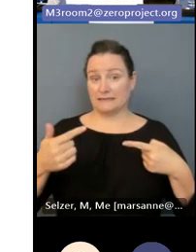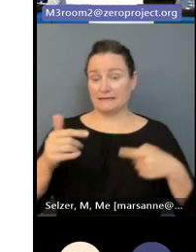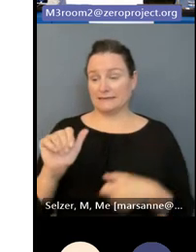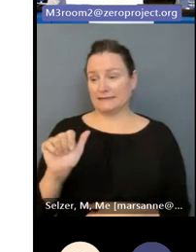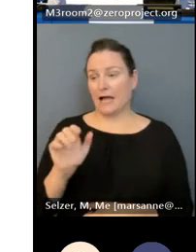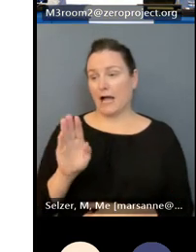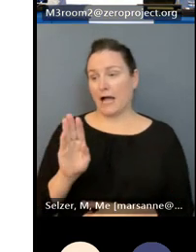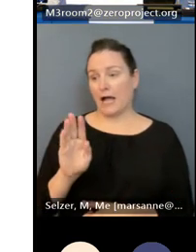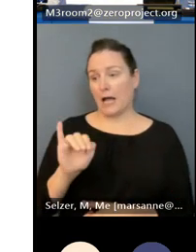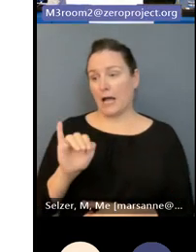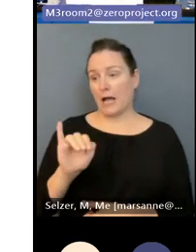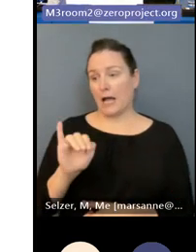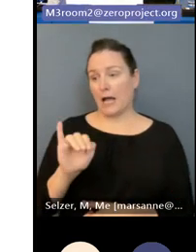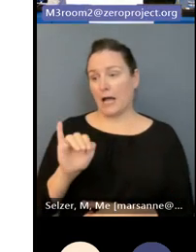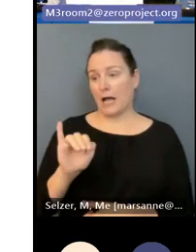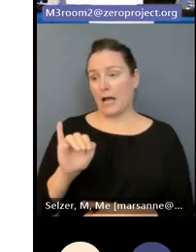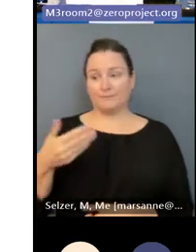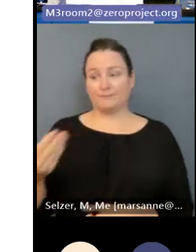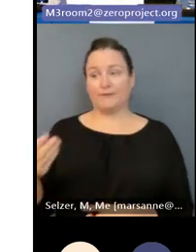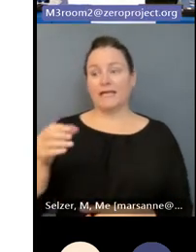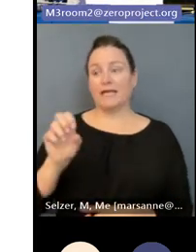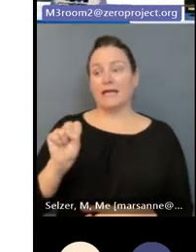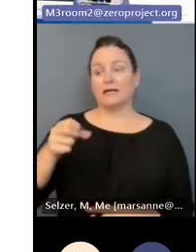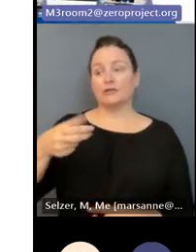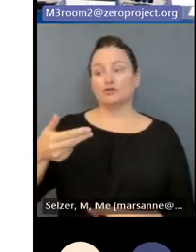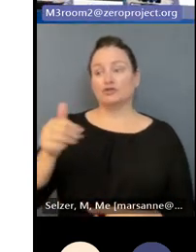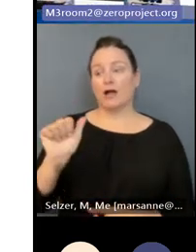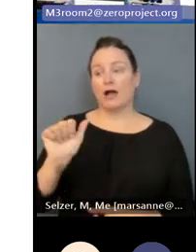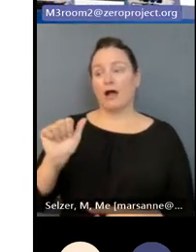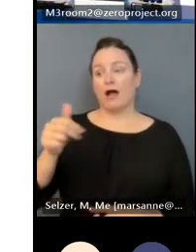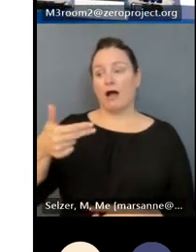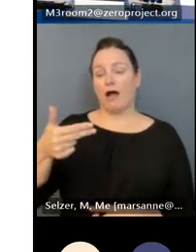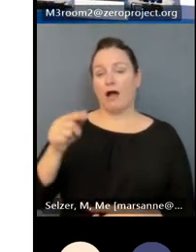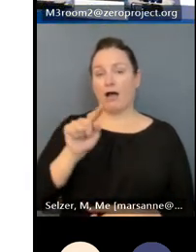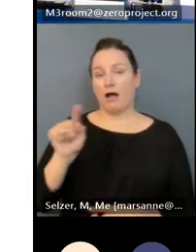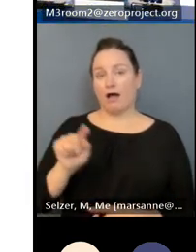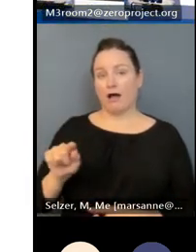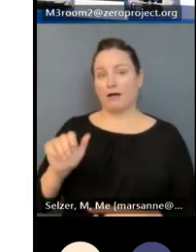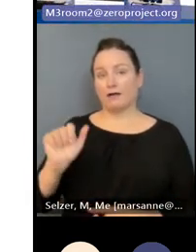right. It's your turn. Please go ahead.